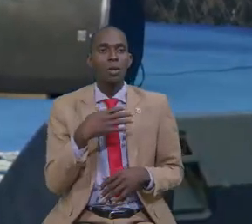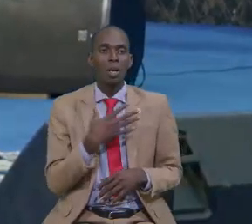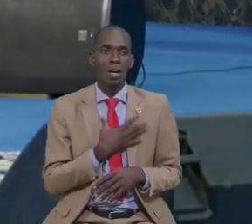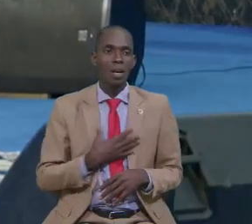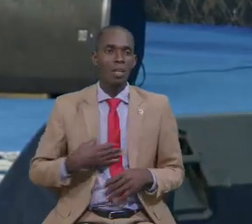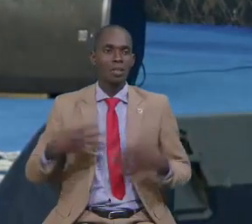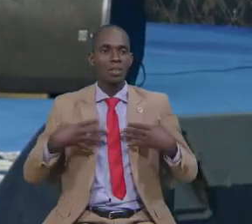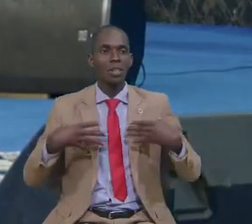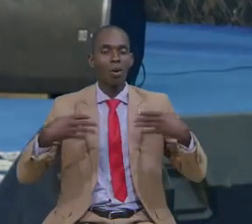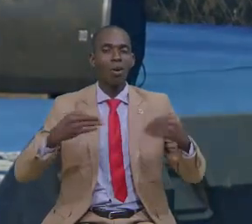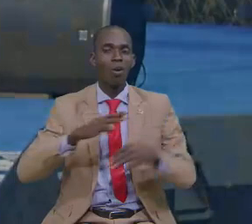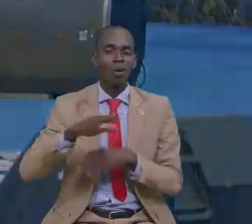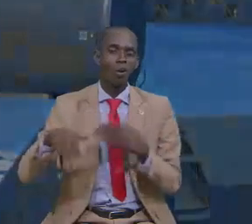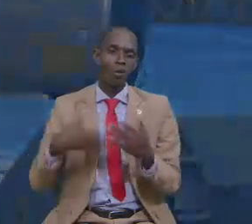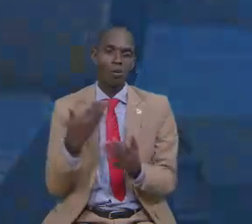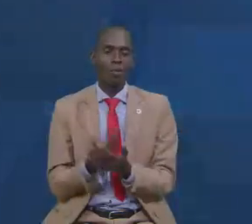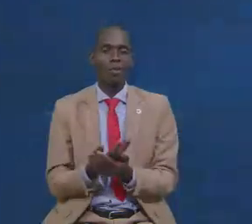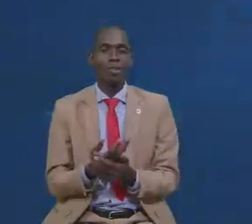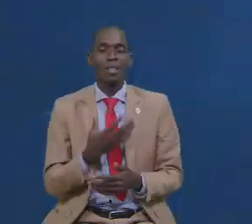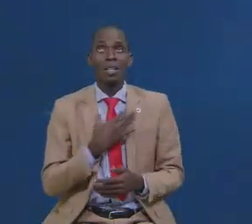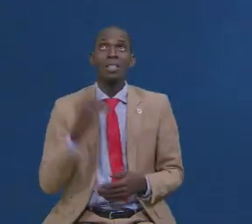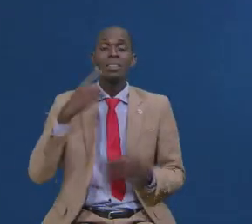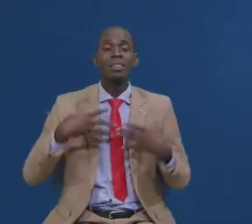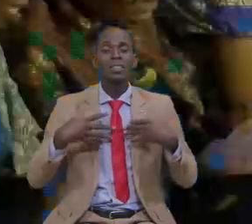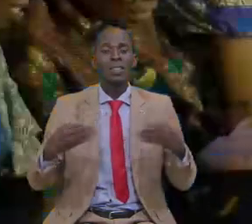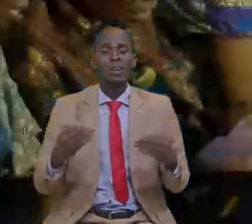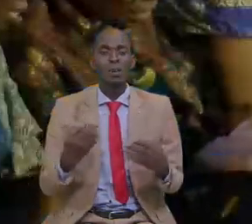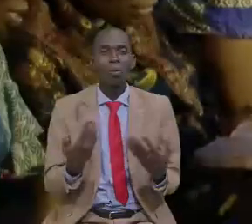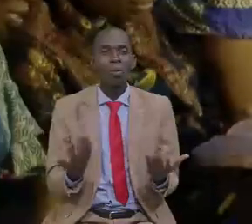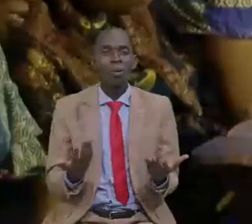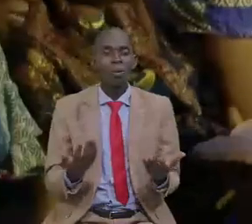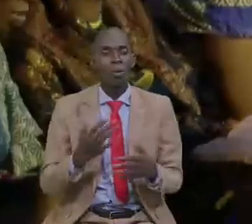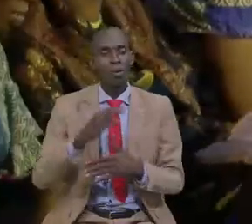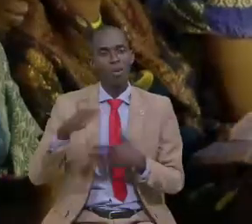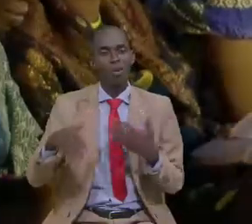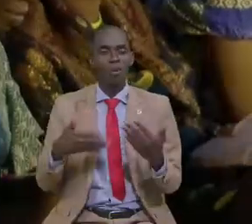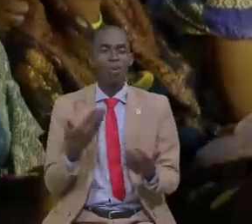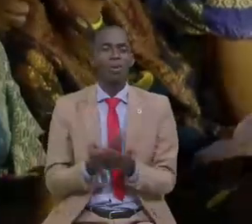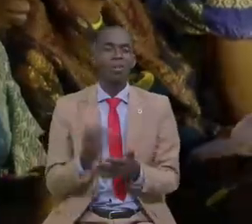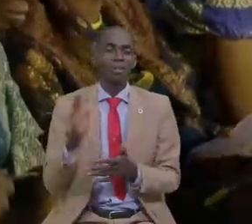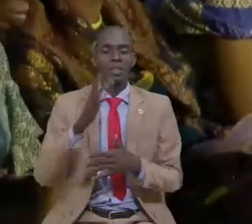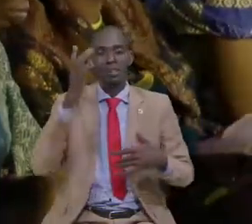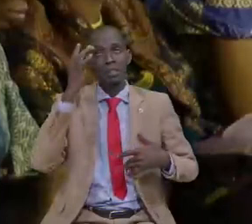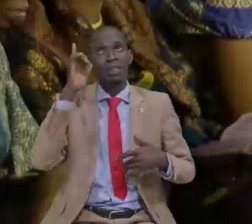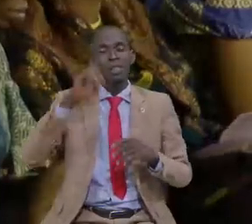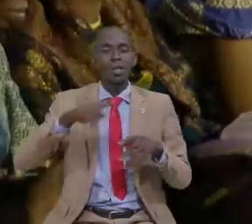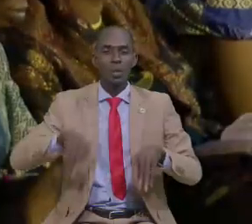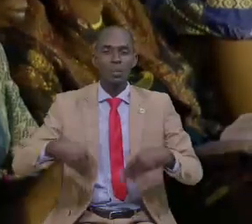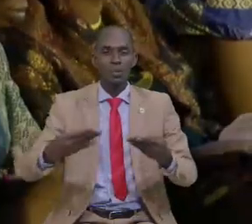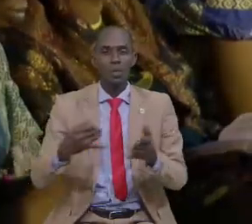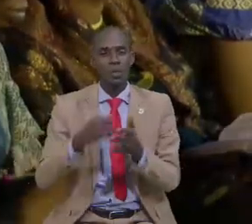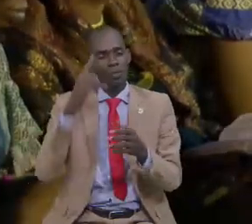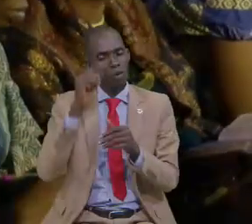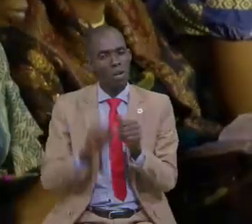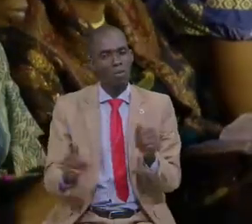Healers and Healers and all it provides it for everyone and it